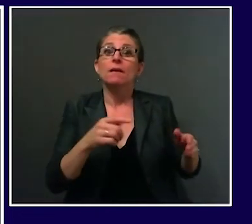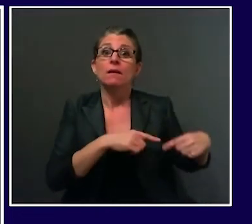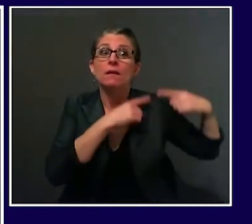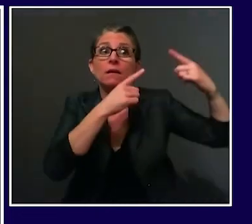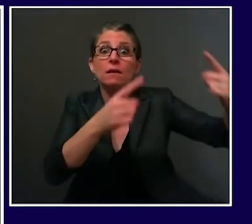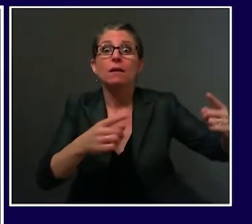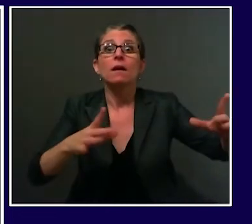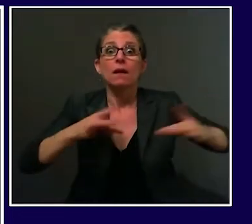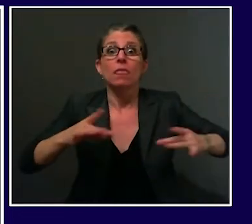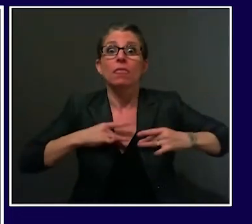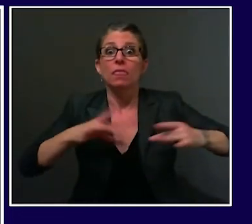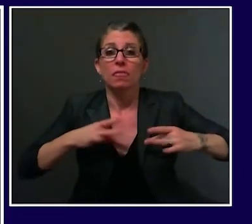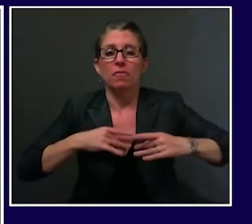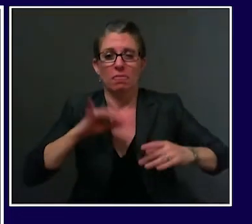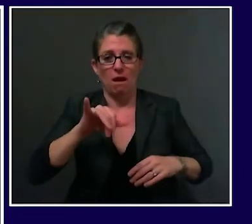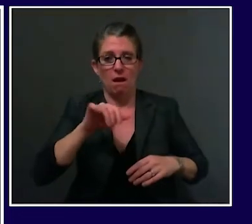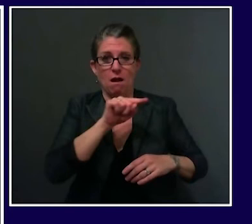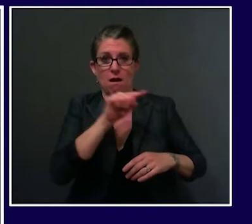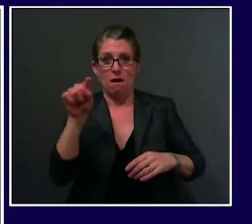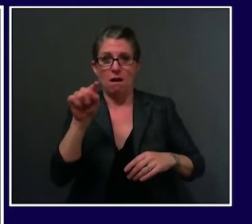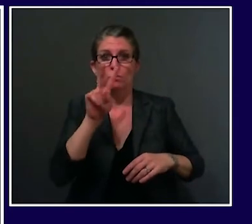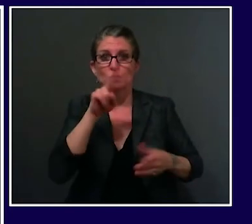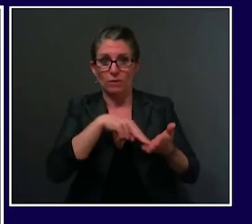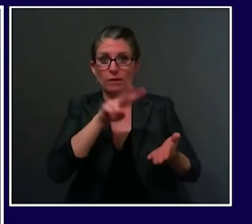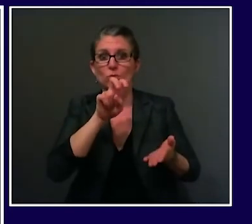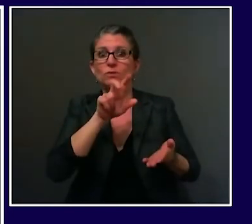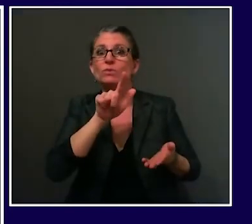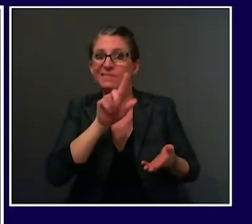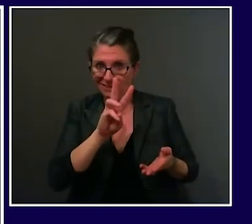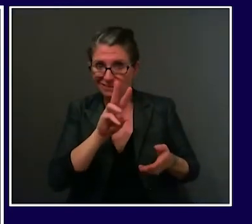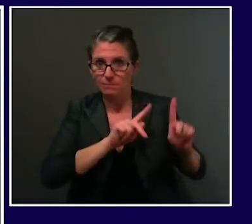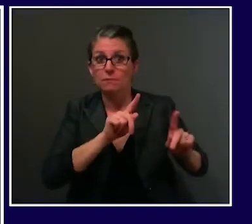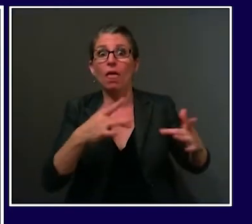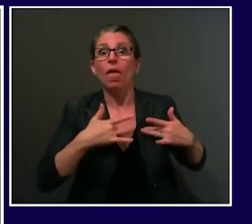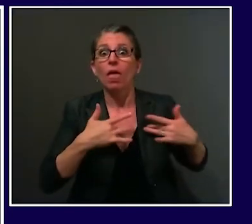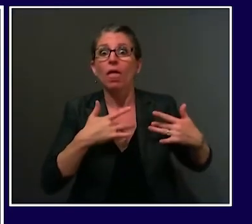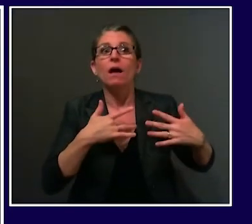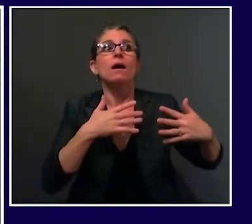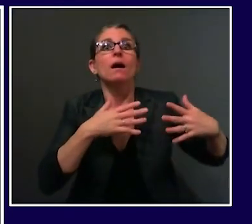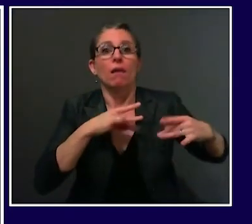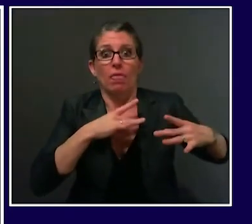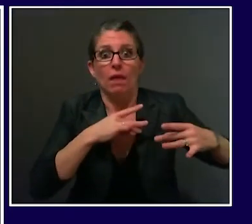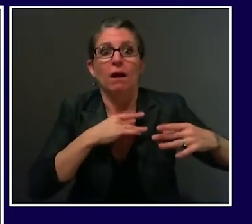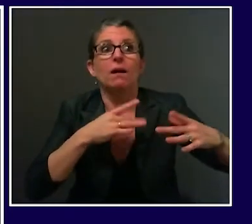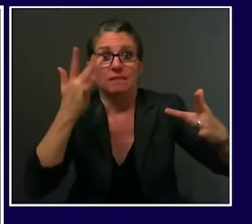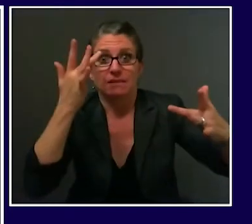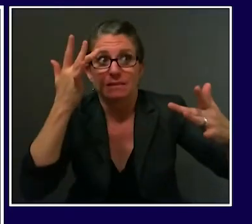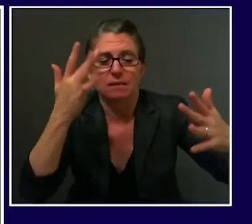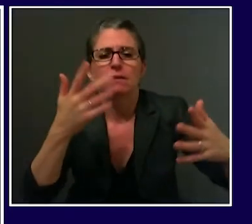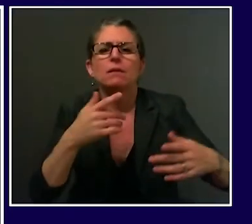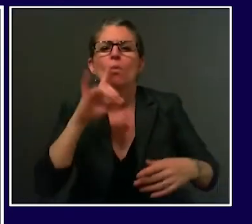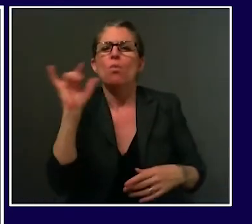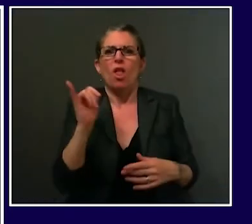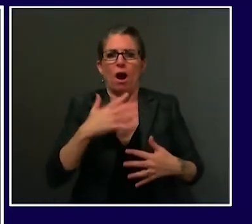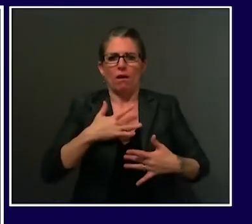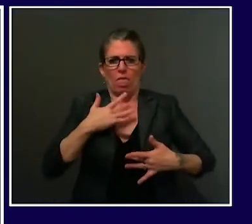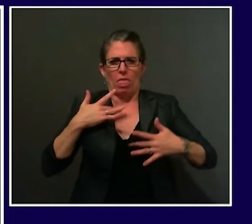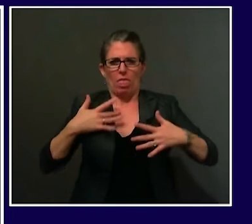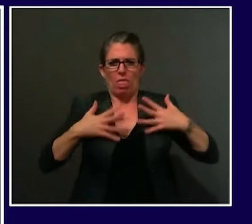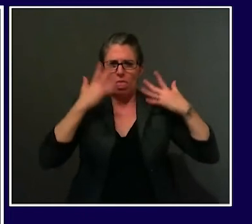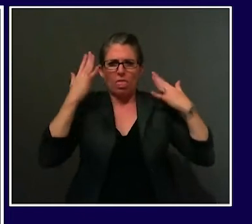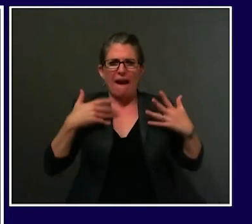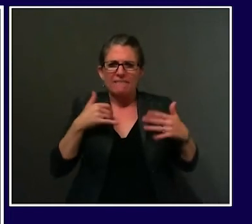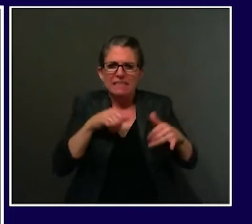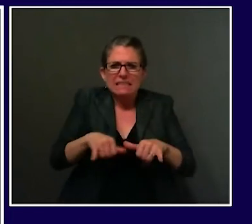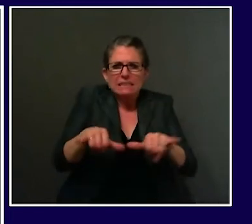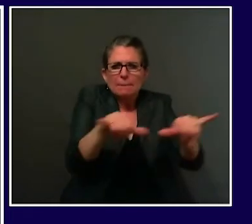it's involving you're finding the cases being contracted more in a public sense or more in a household sense? And could you, shed